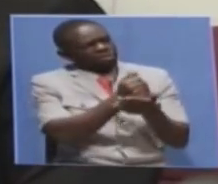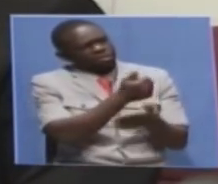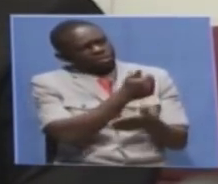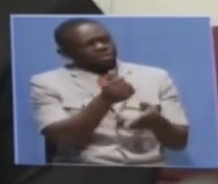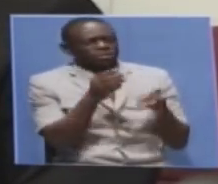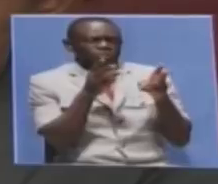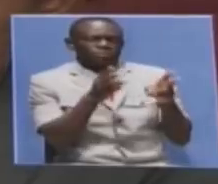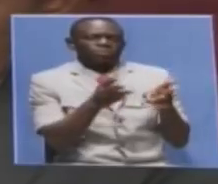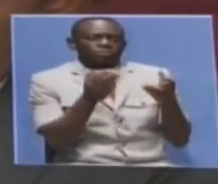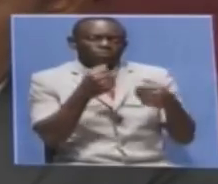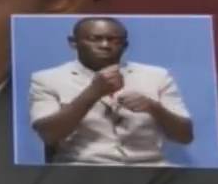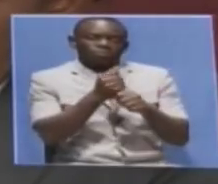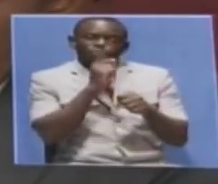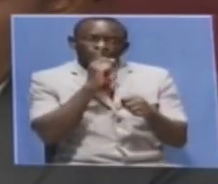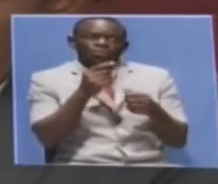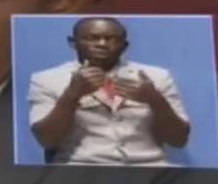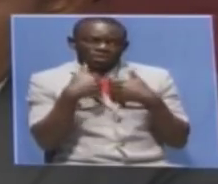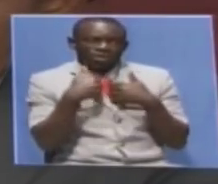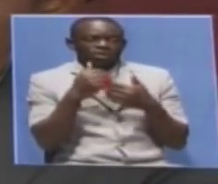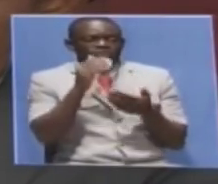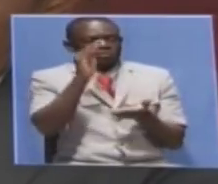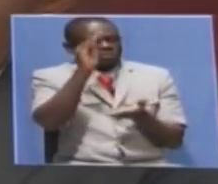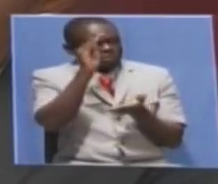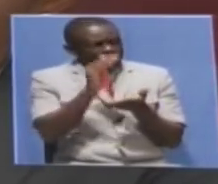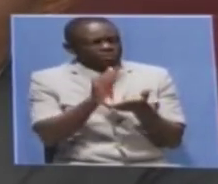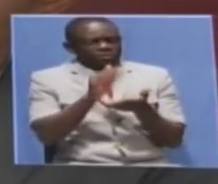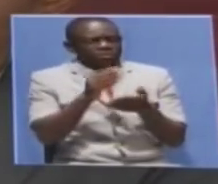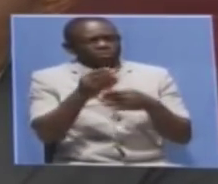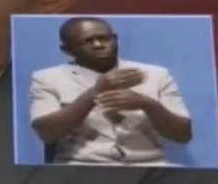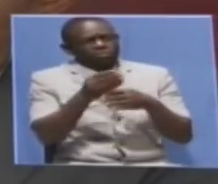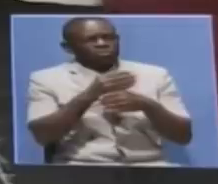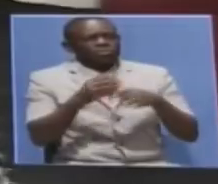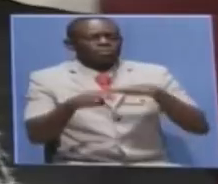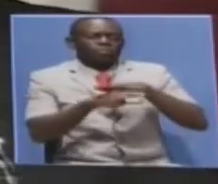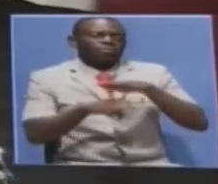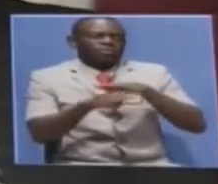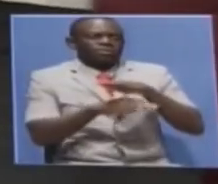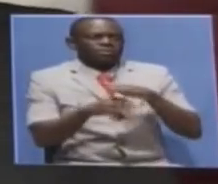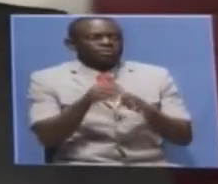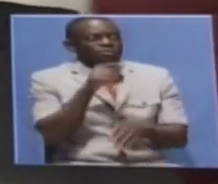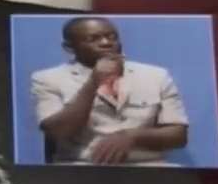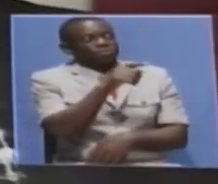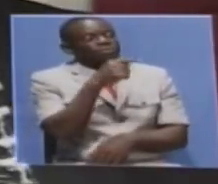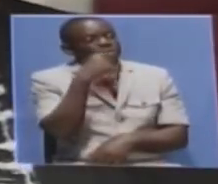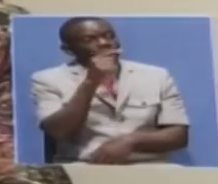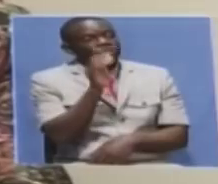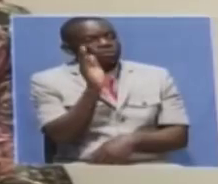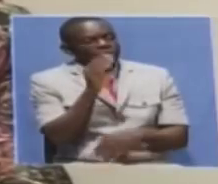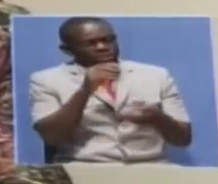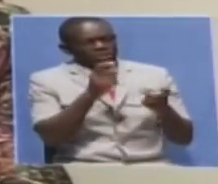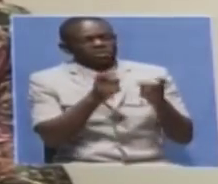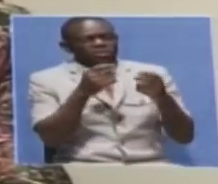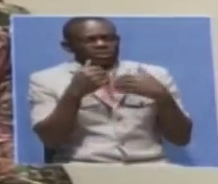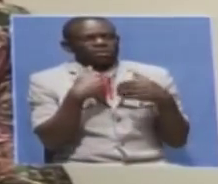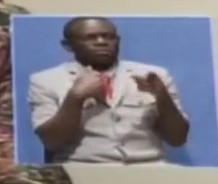that we do have a reduced transaction base, which, as you stated, is one of your challenges, and